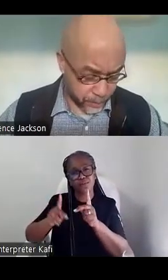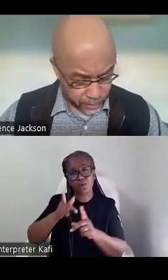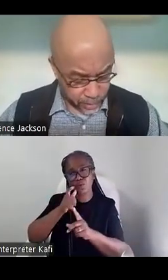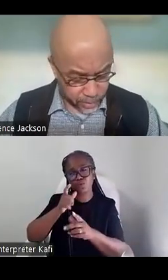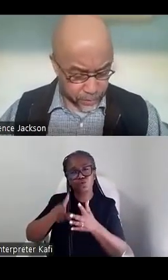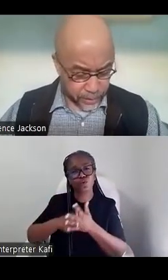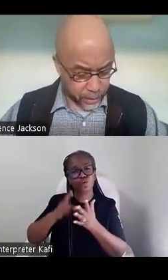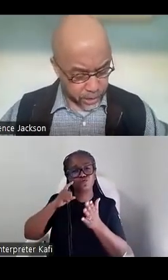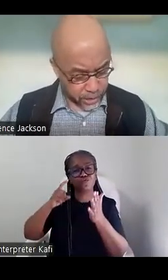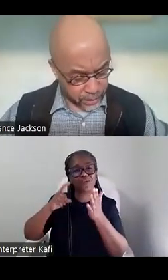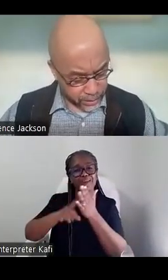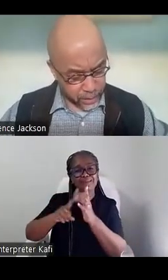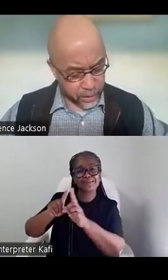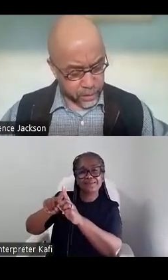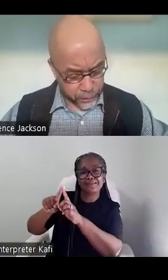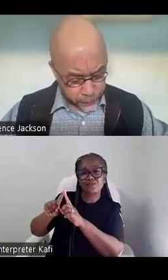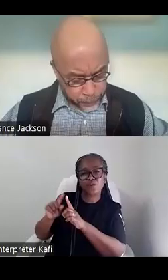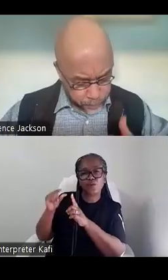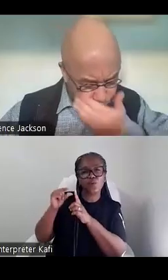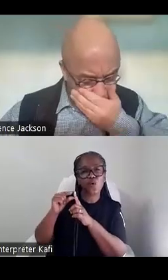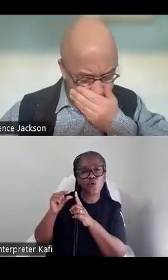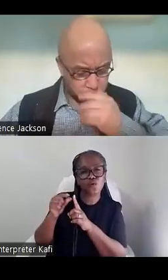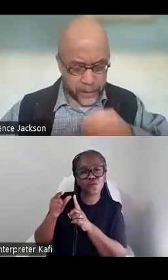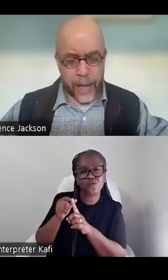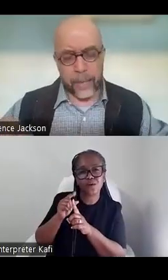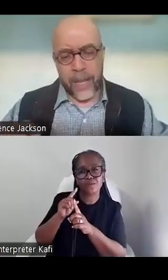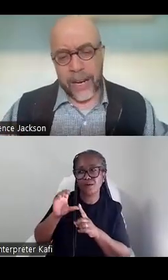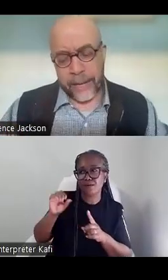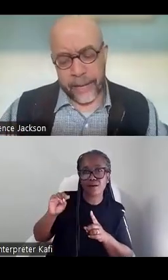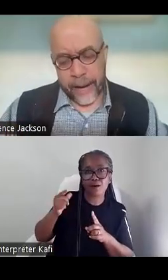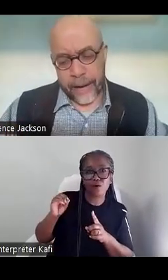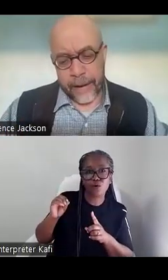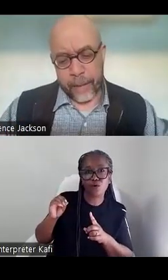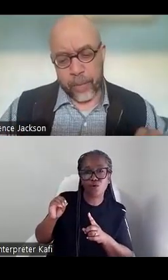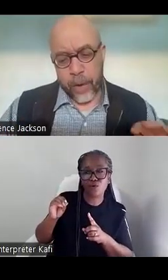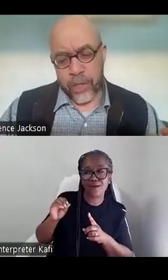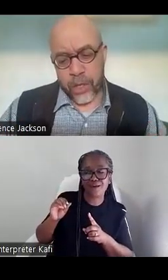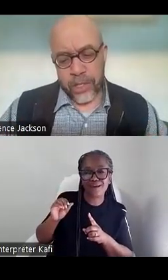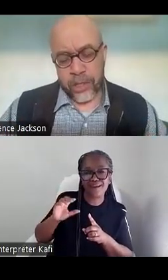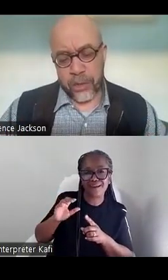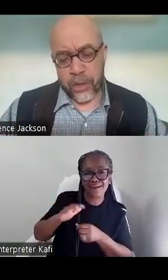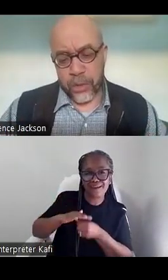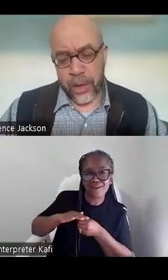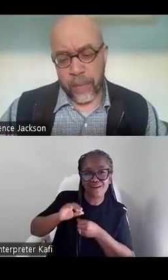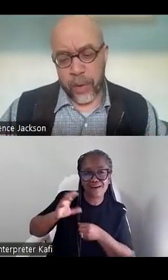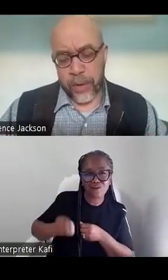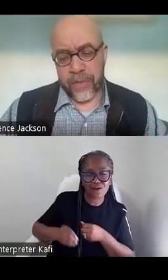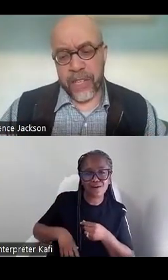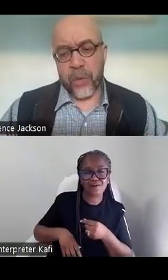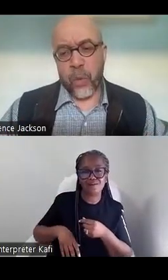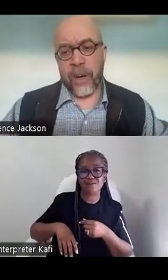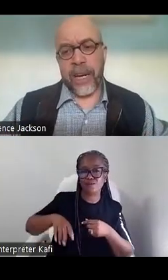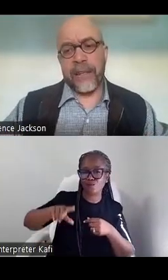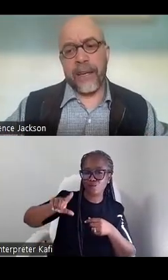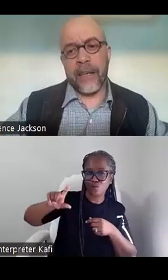Congo, different languages in the Congo, excuse me, and starts to do some